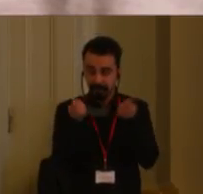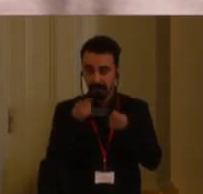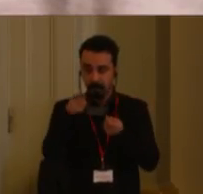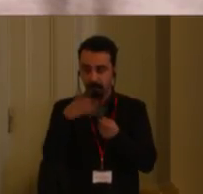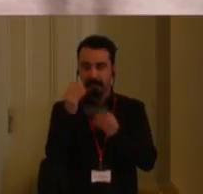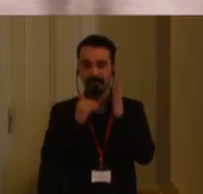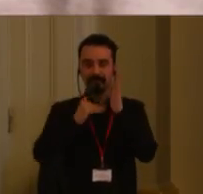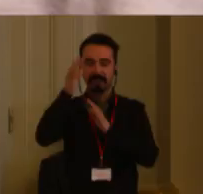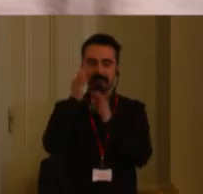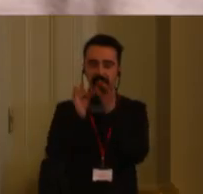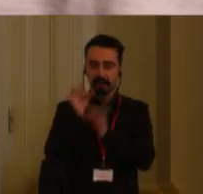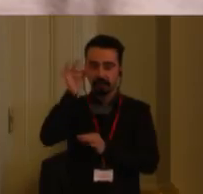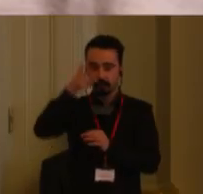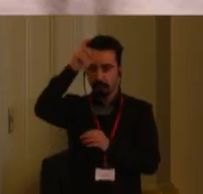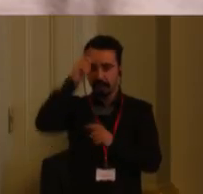Turkey.